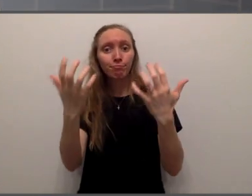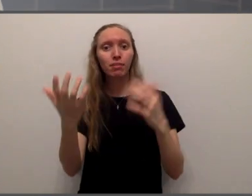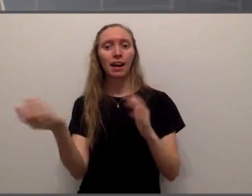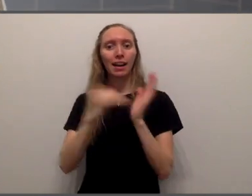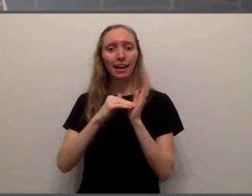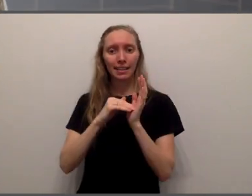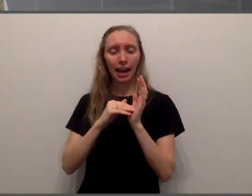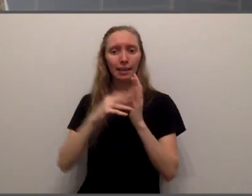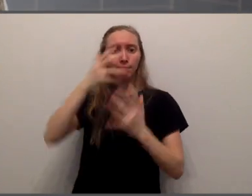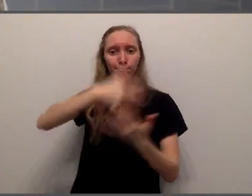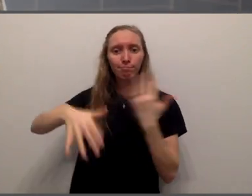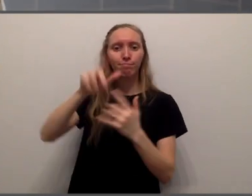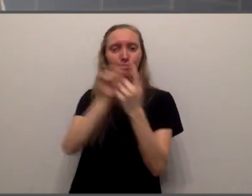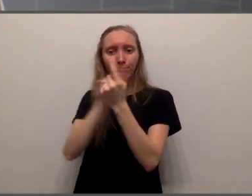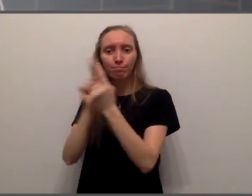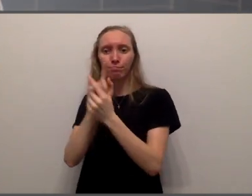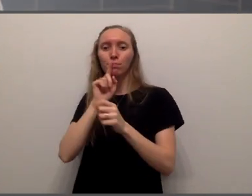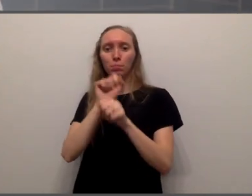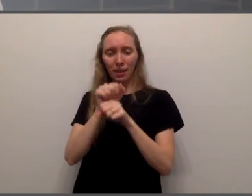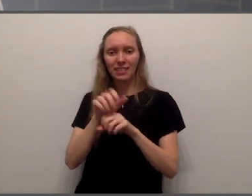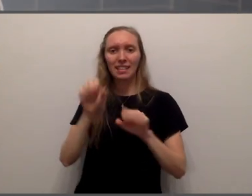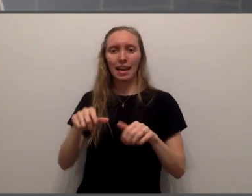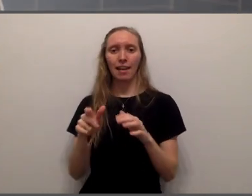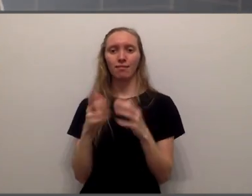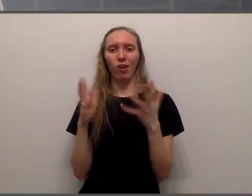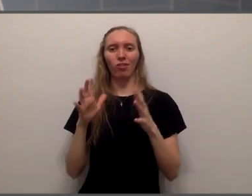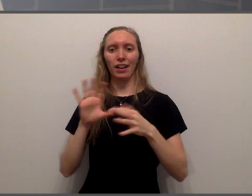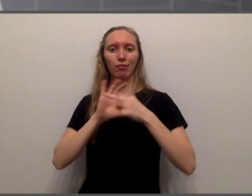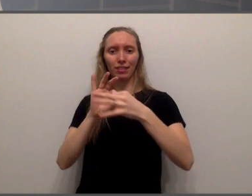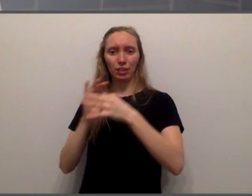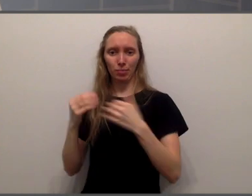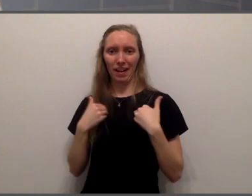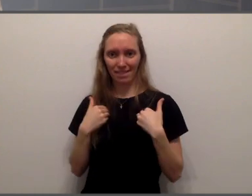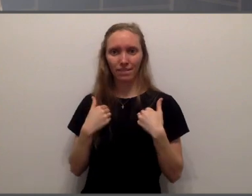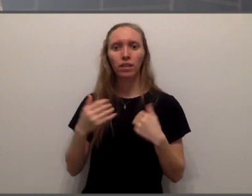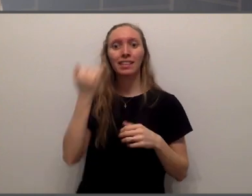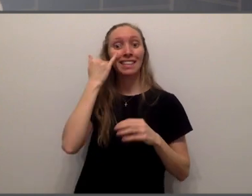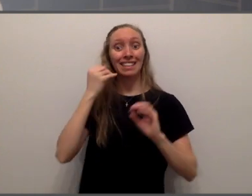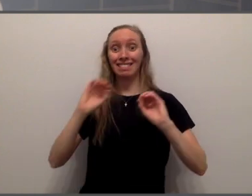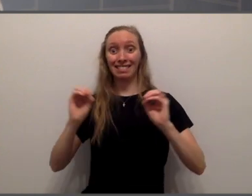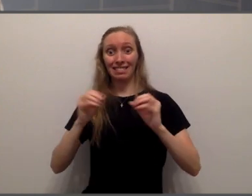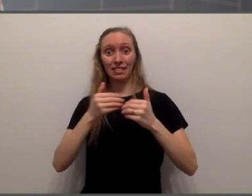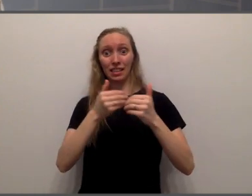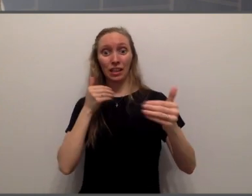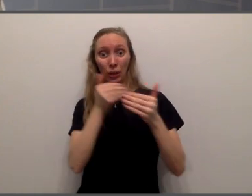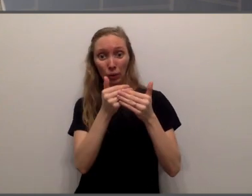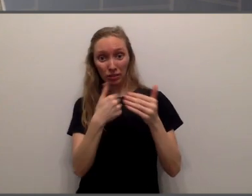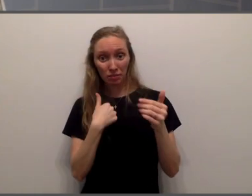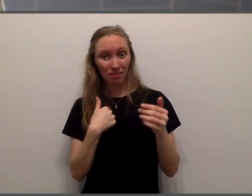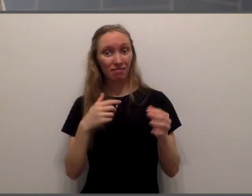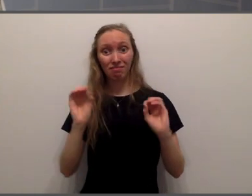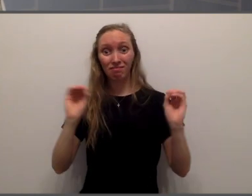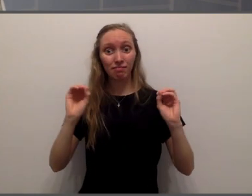in-person ministry, you're already building relationships with people who are closest to you. That's where we're headed. I'll tell you, I take away